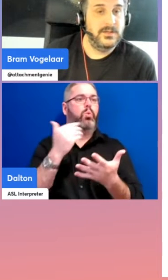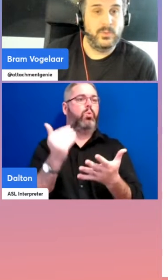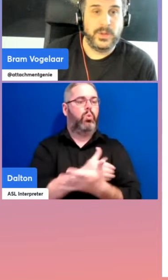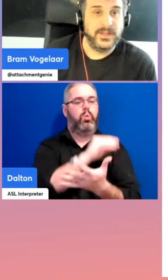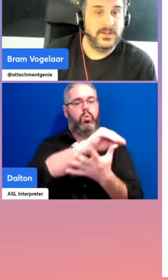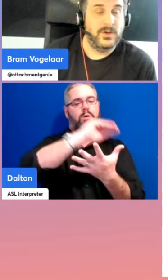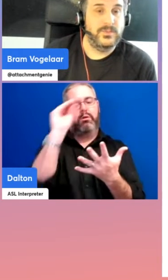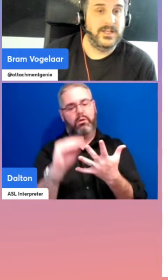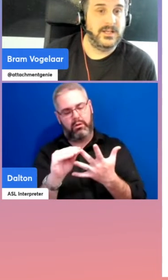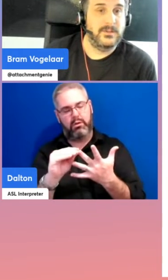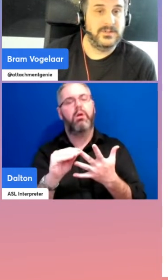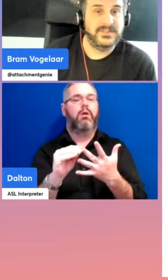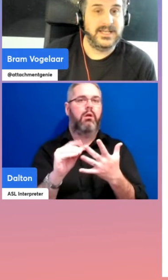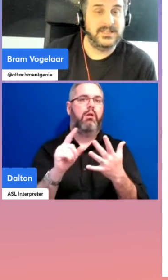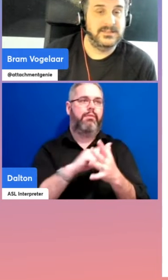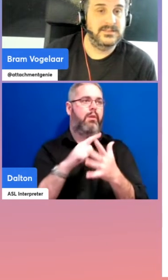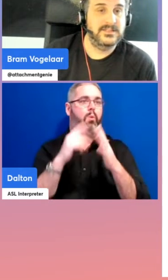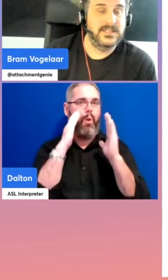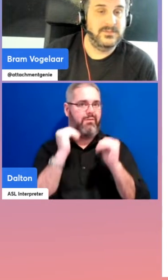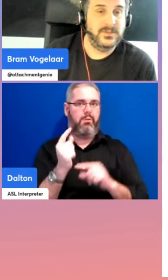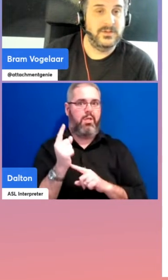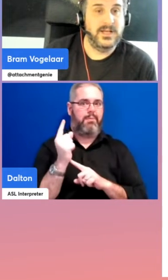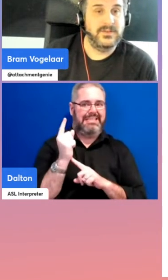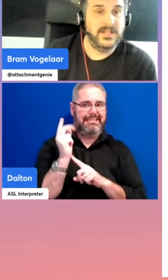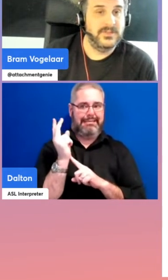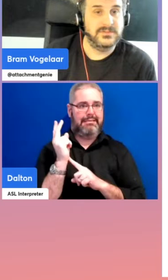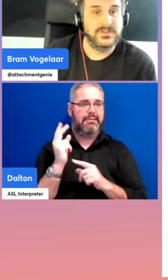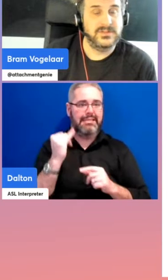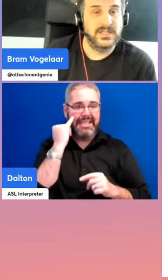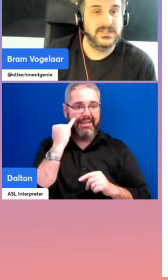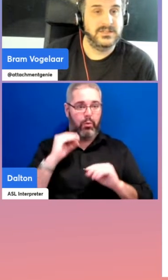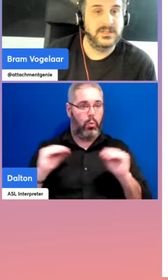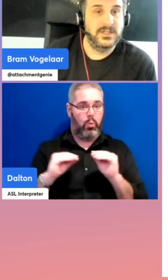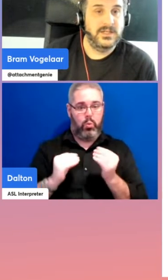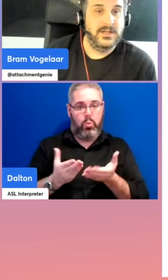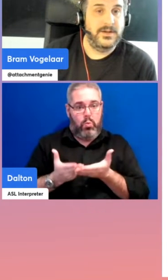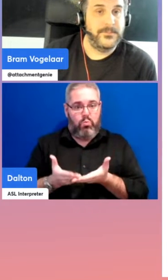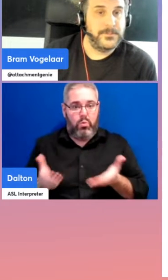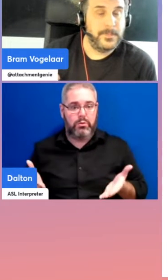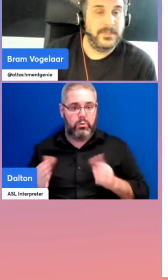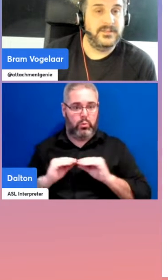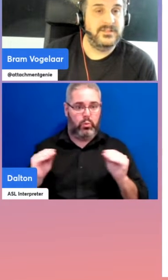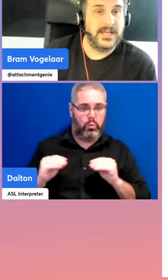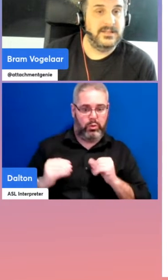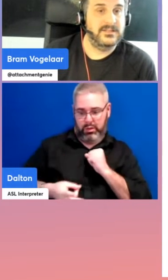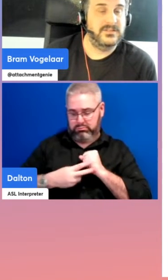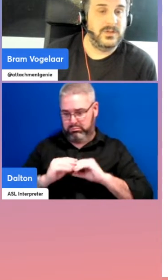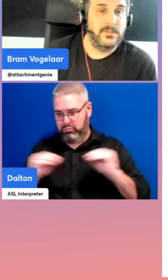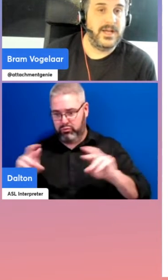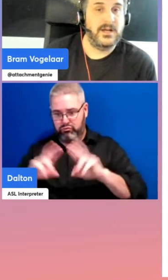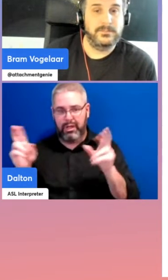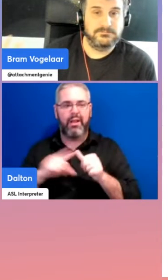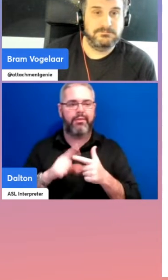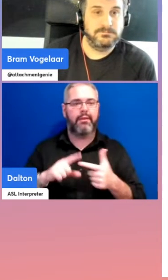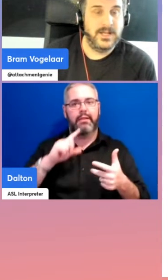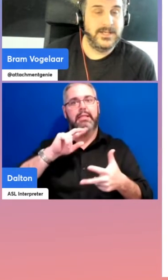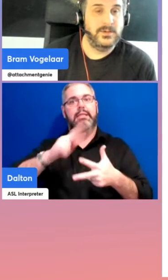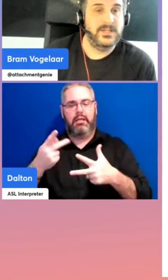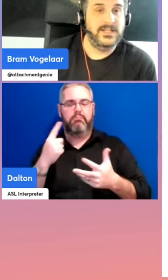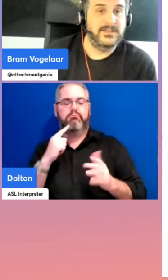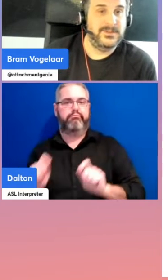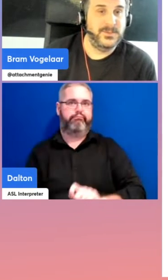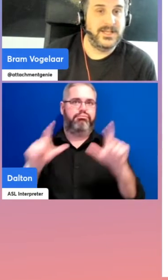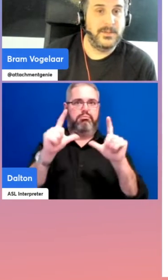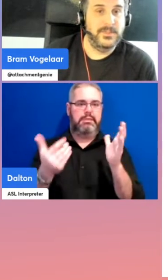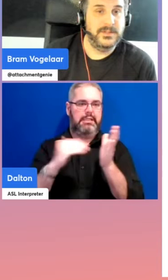And within, hopefully in a couple of seconds, if we don't have any resource contention, this second instance will come back up and